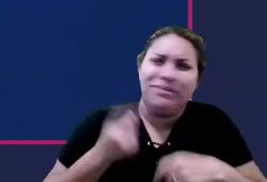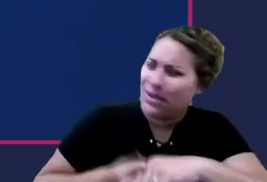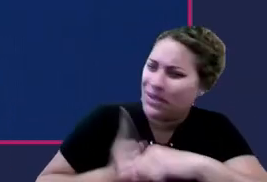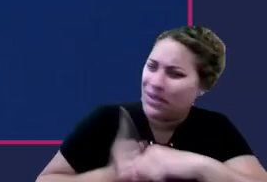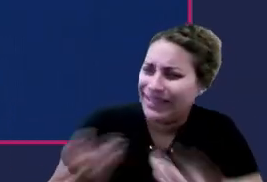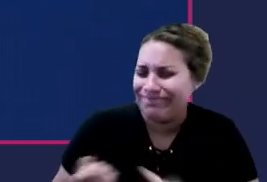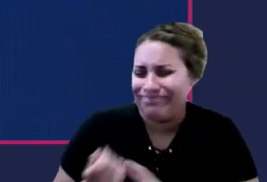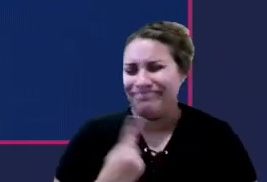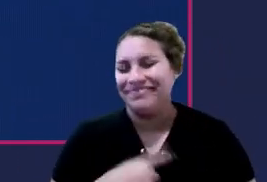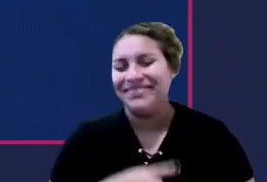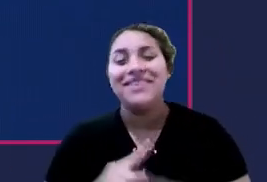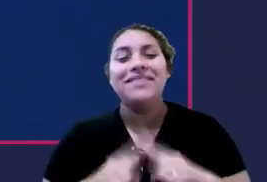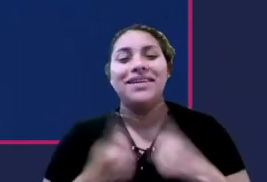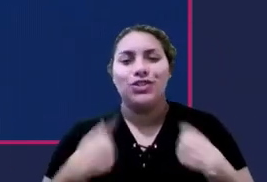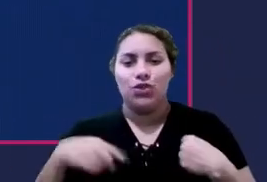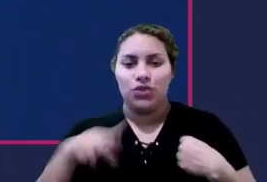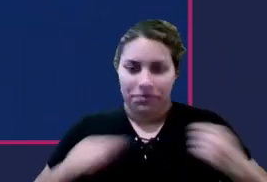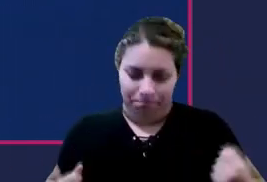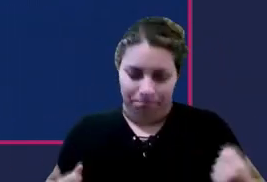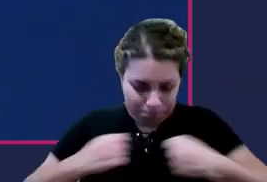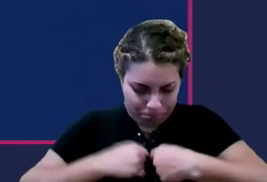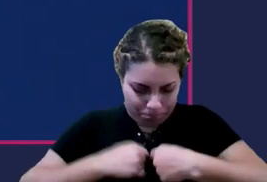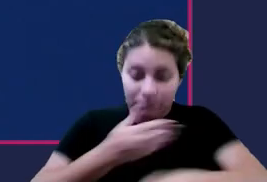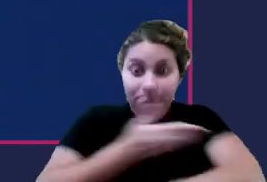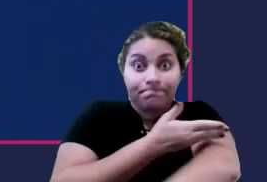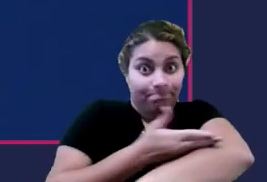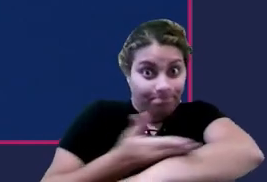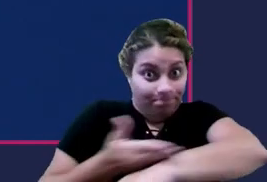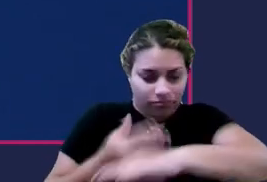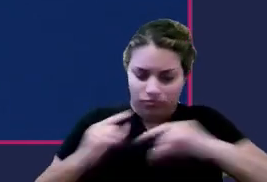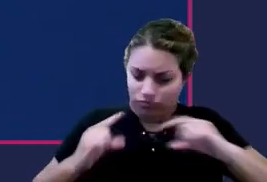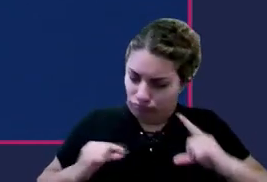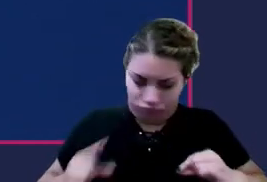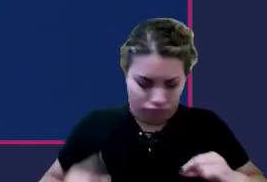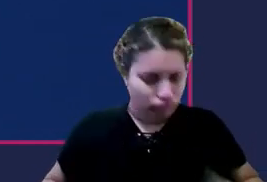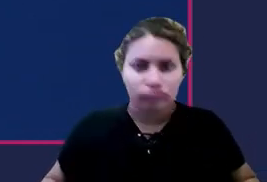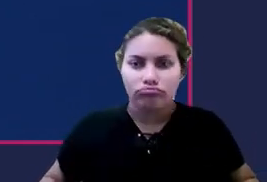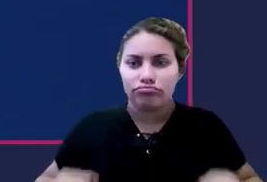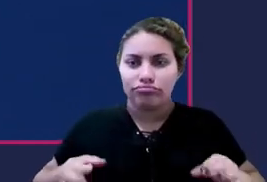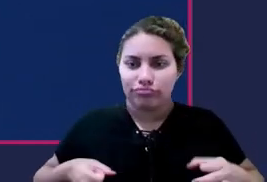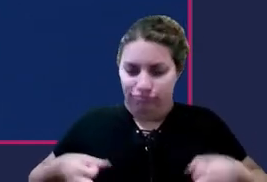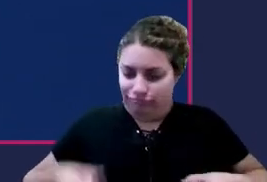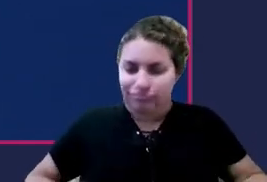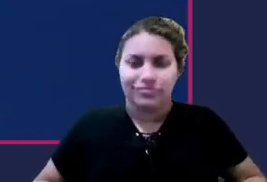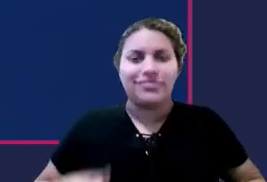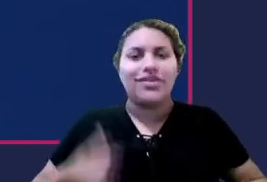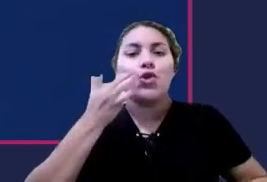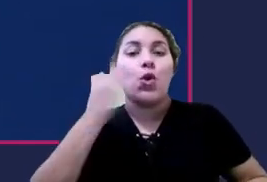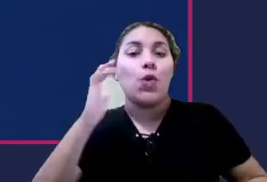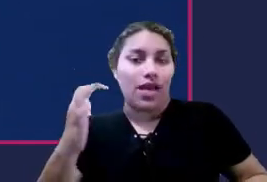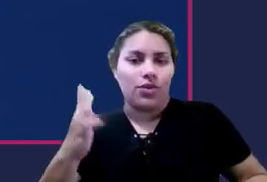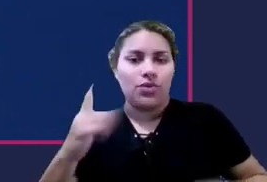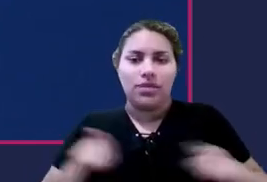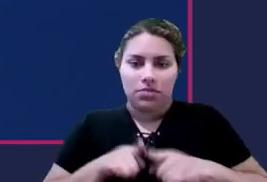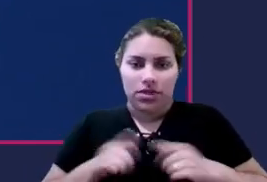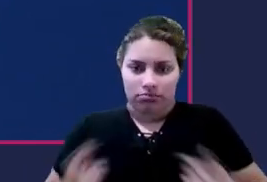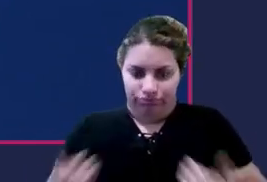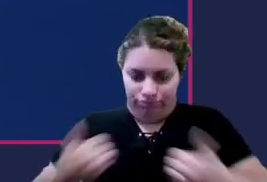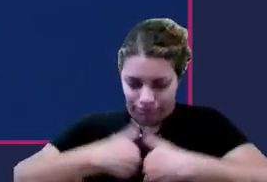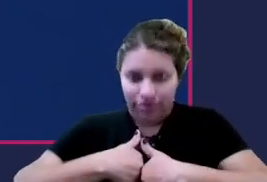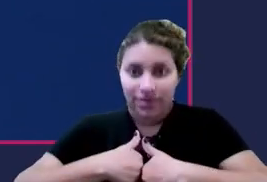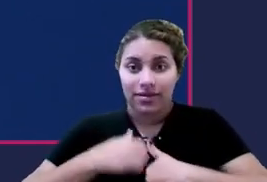well. I'm wearing a white jacket,